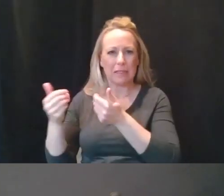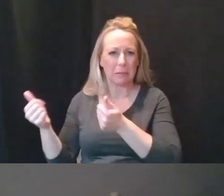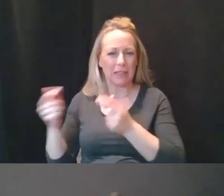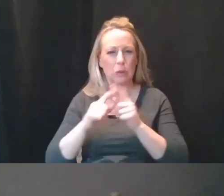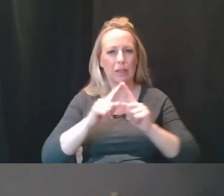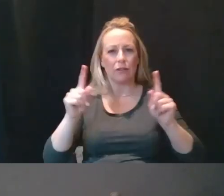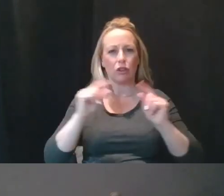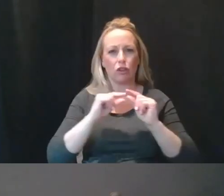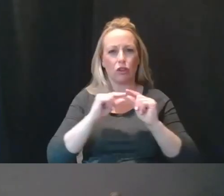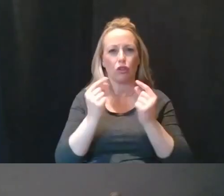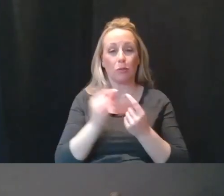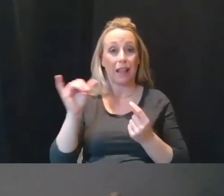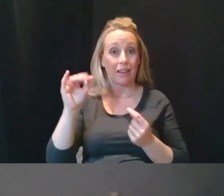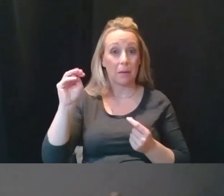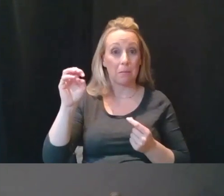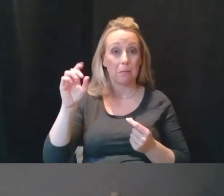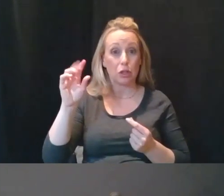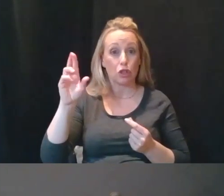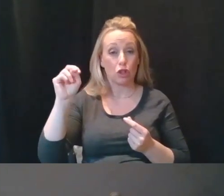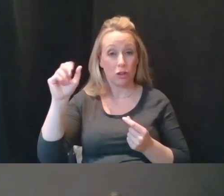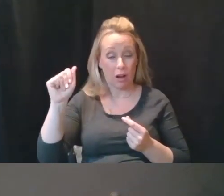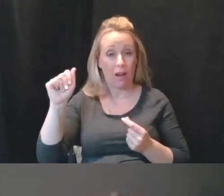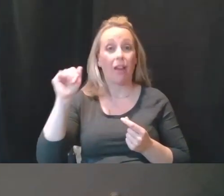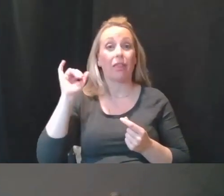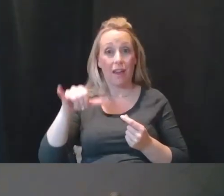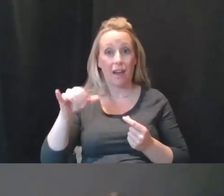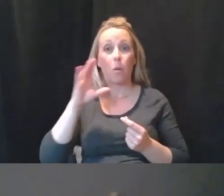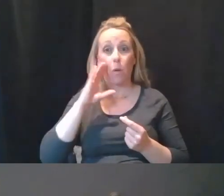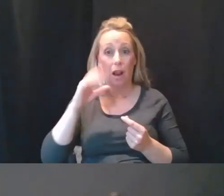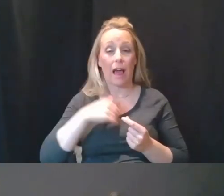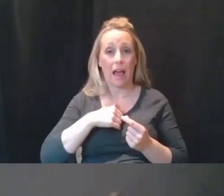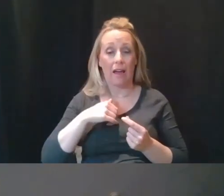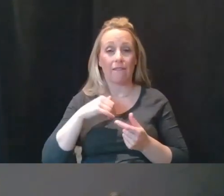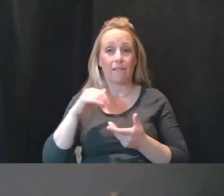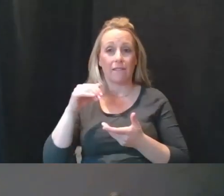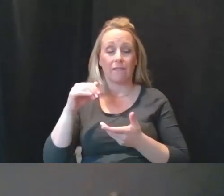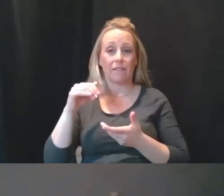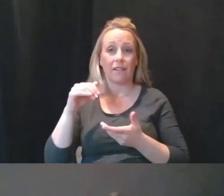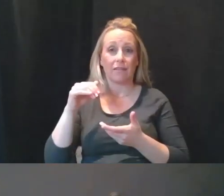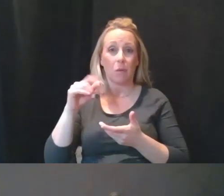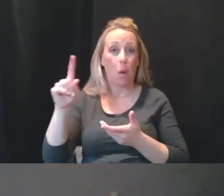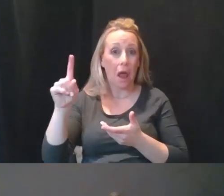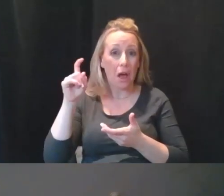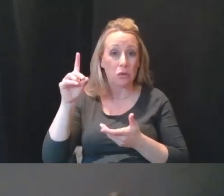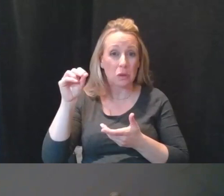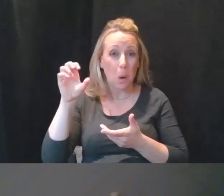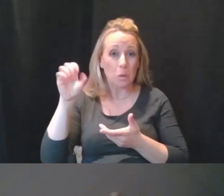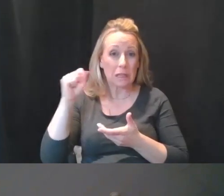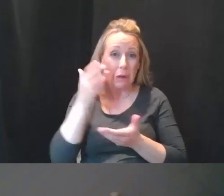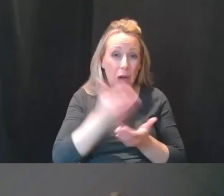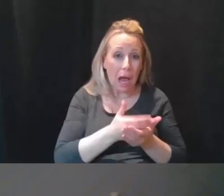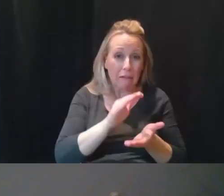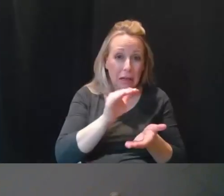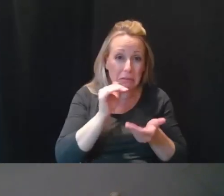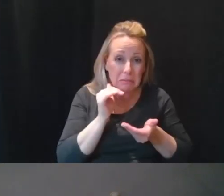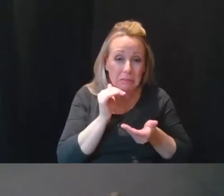the Moderna vaccine comes in large quantities with the smallest allocation being 100 doses. And each vial of vaccine's